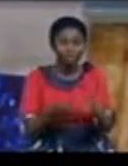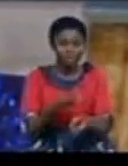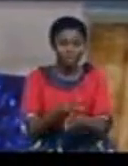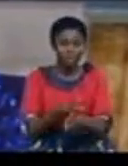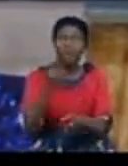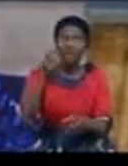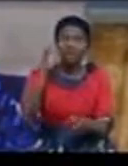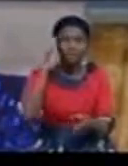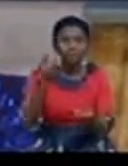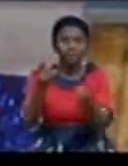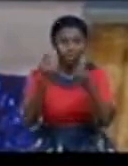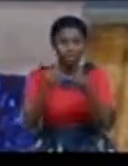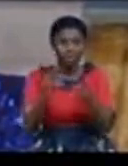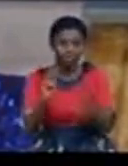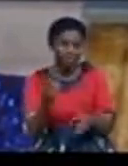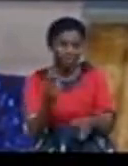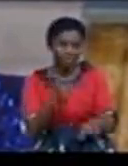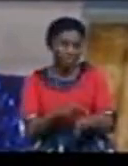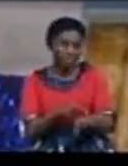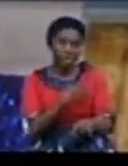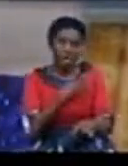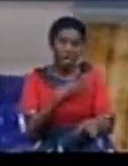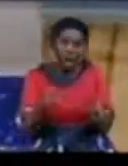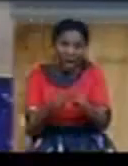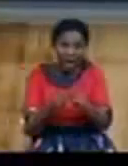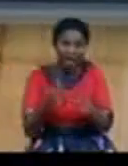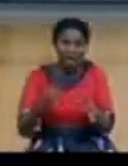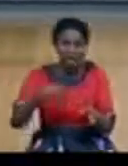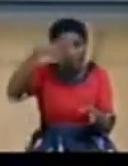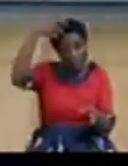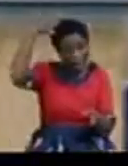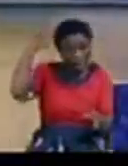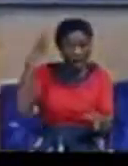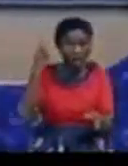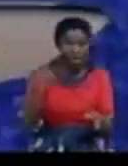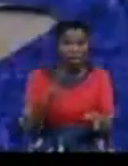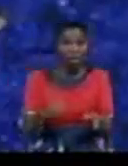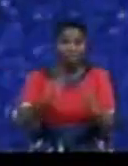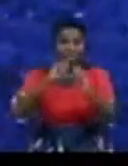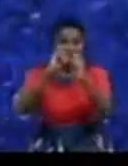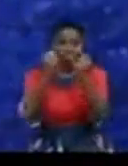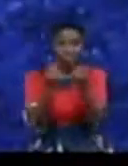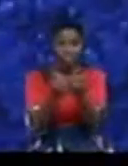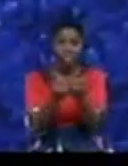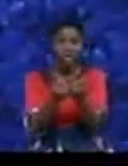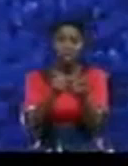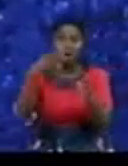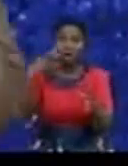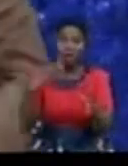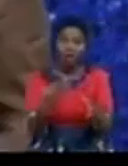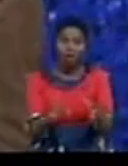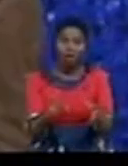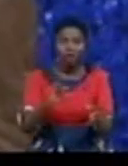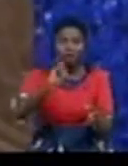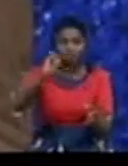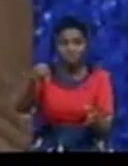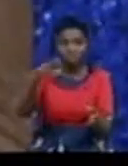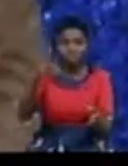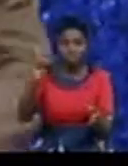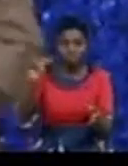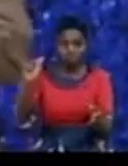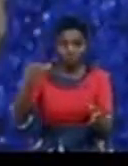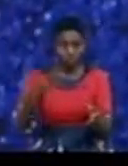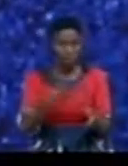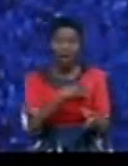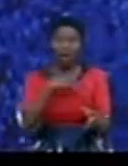as the Lion of the tribe of Judah. And he will set up a kingdom and he will reign. That is still